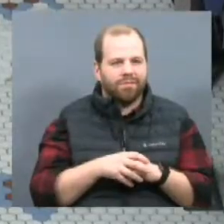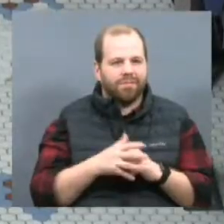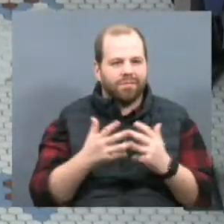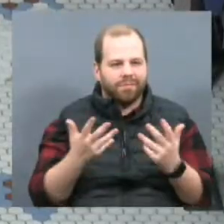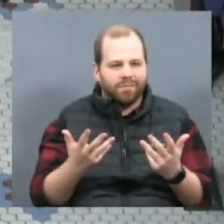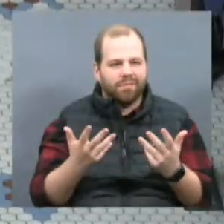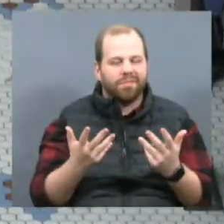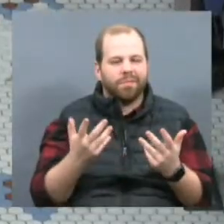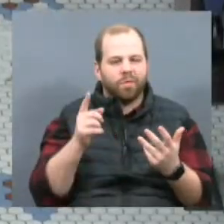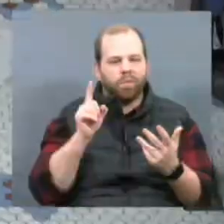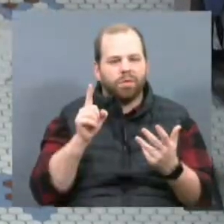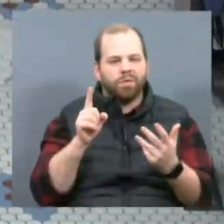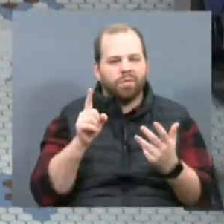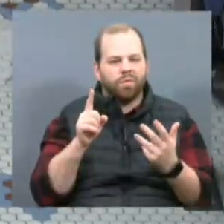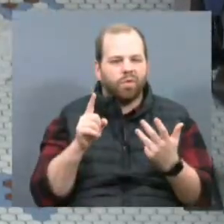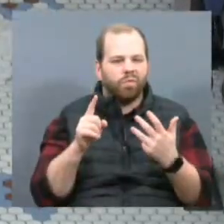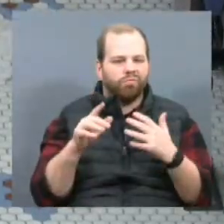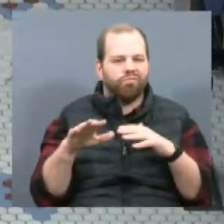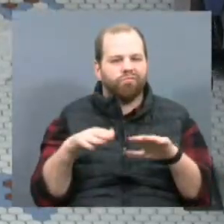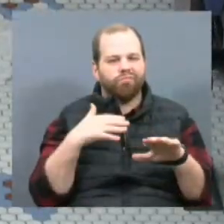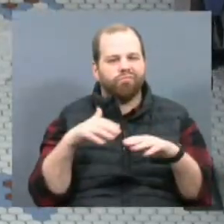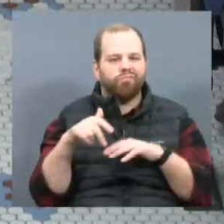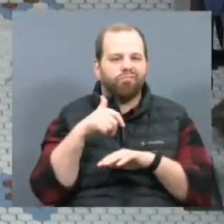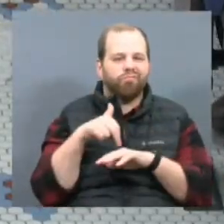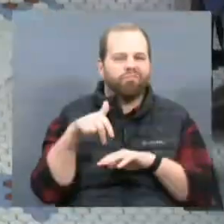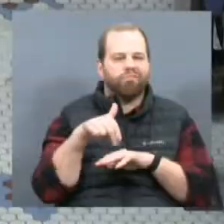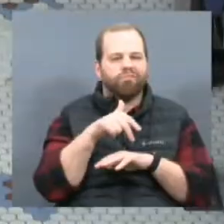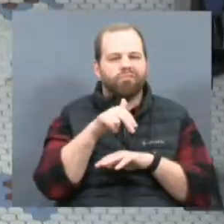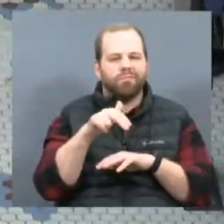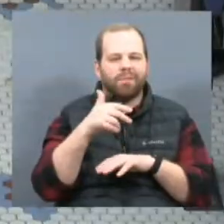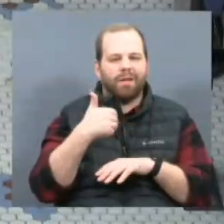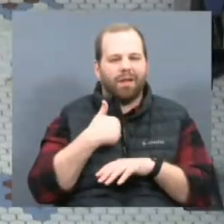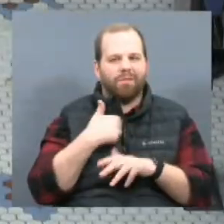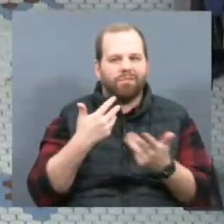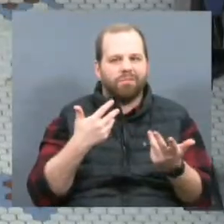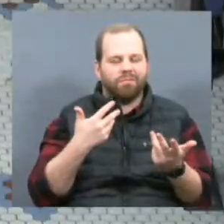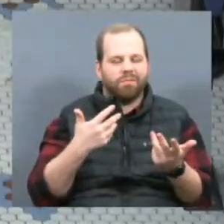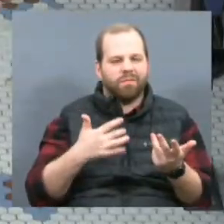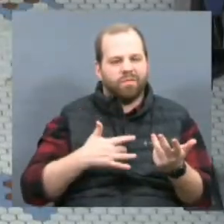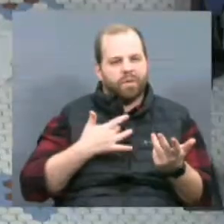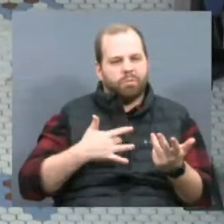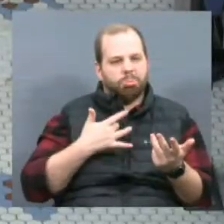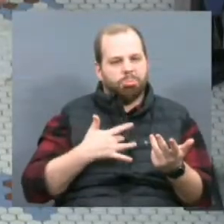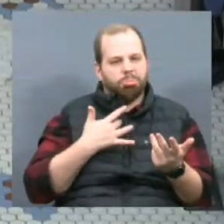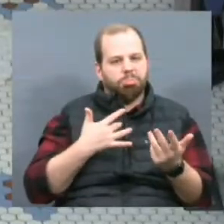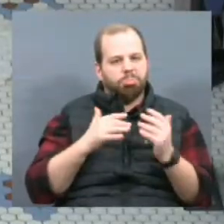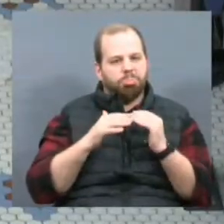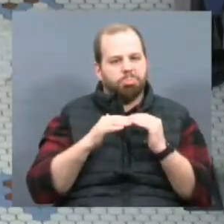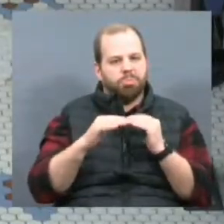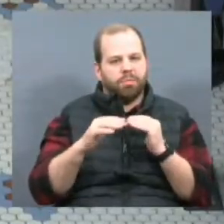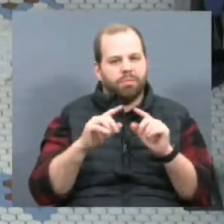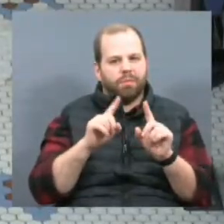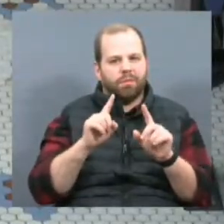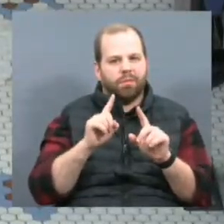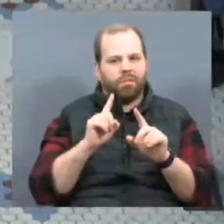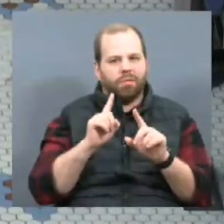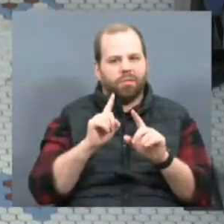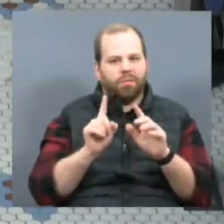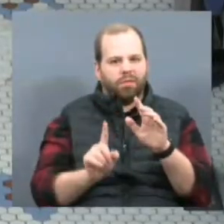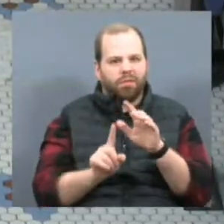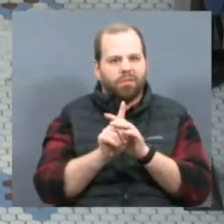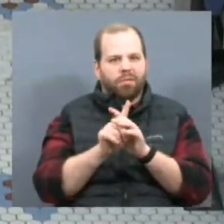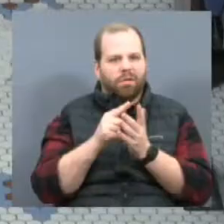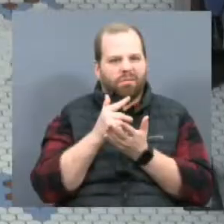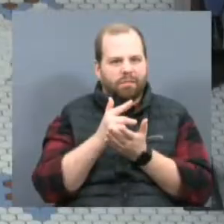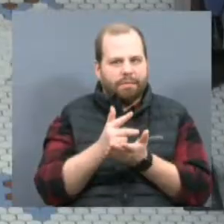When you walk down the streets in a neighborhood, there's a certain feel, and if a parking lot is put there, it would really change it. And I